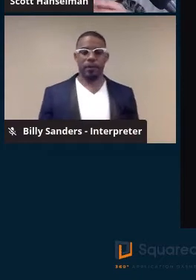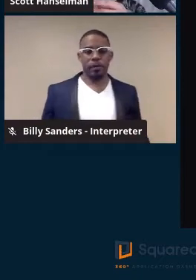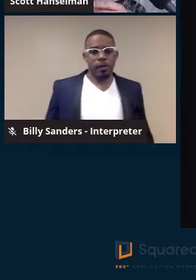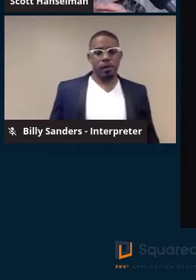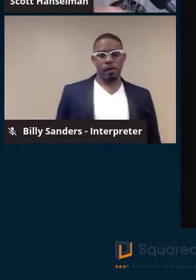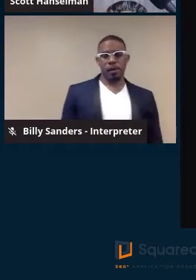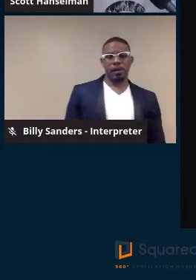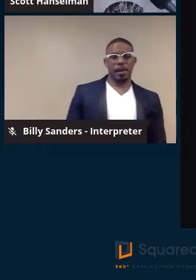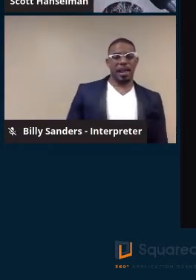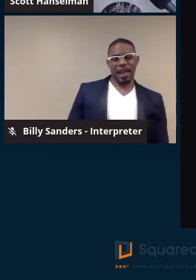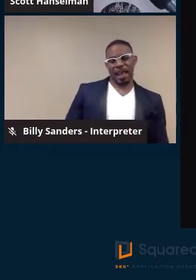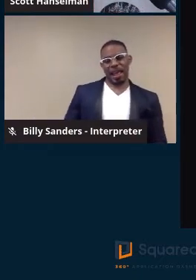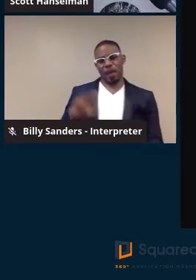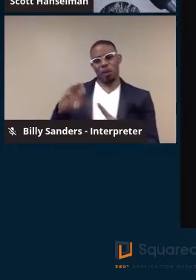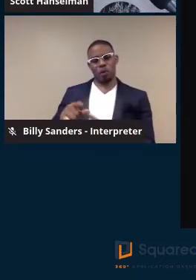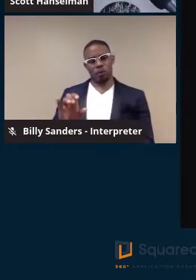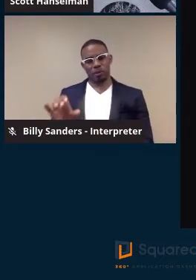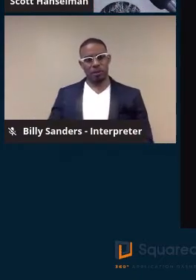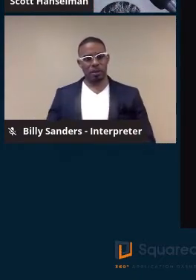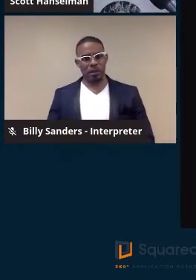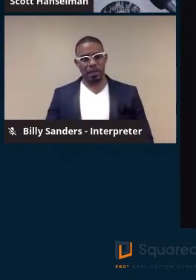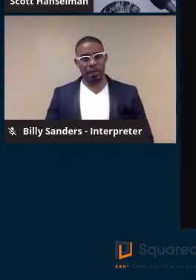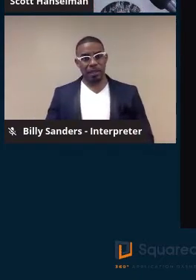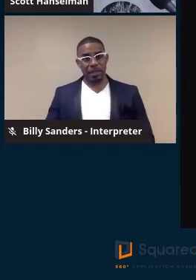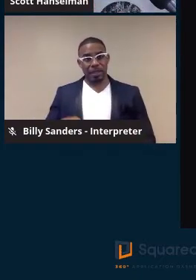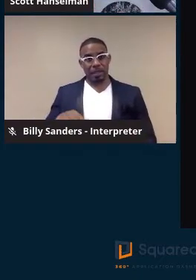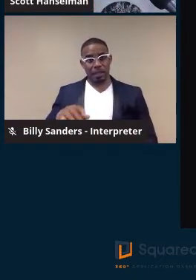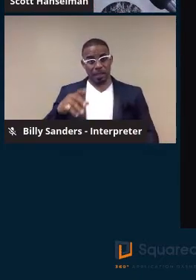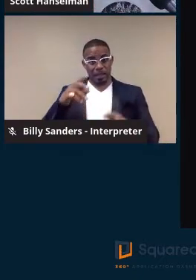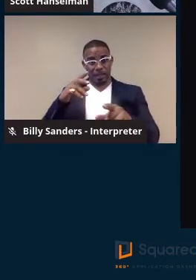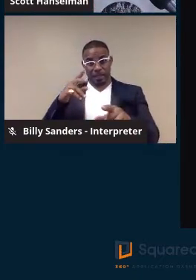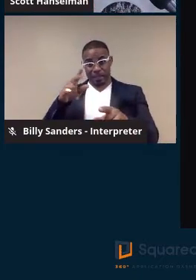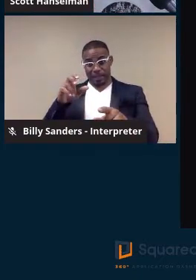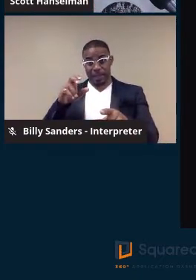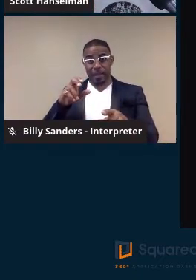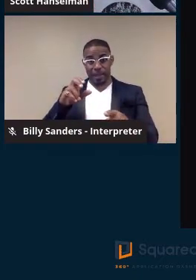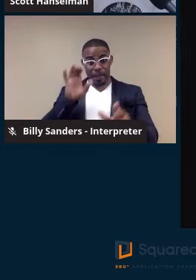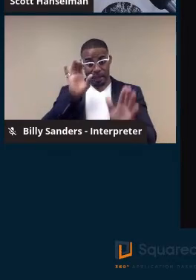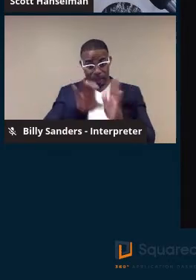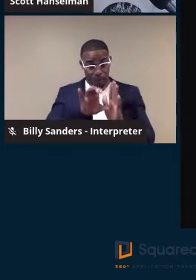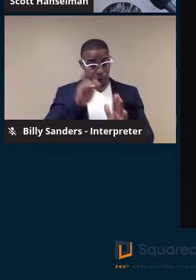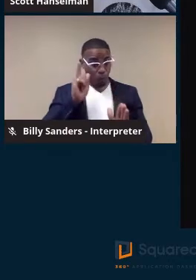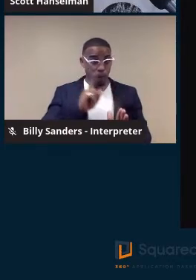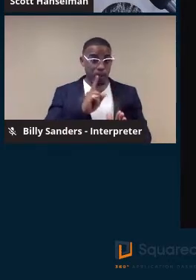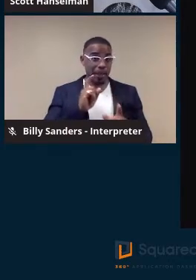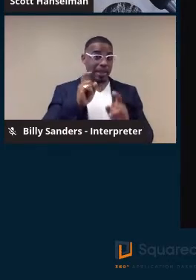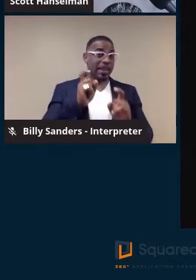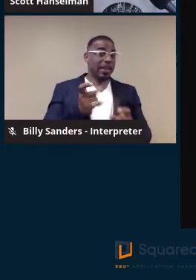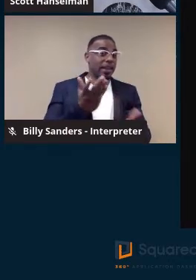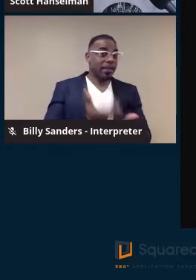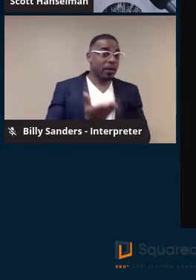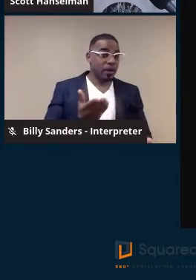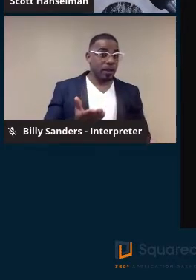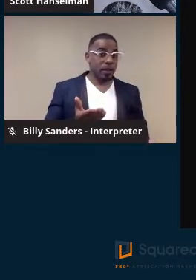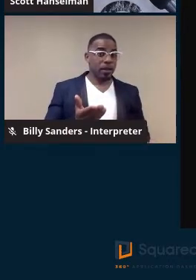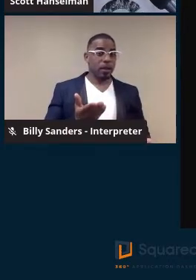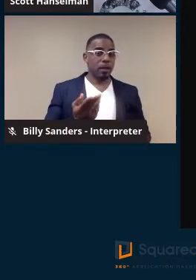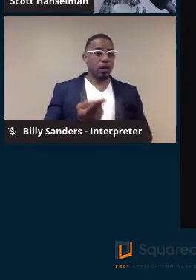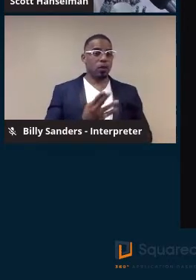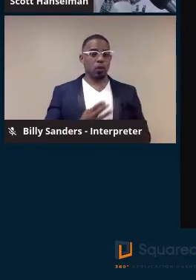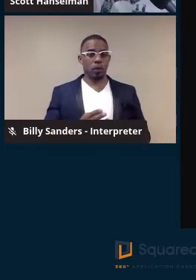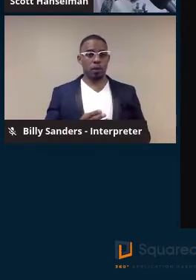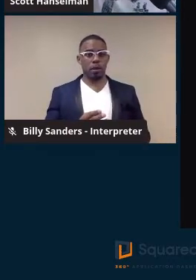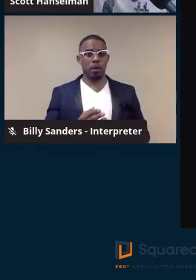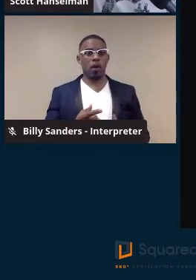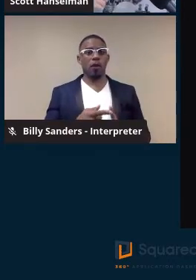That points to a CDN, and that means that those images are going to be given to my users from